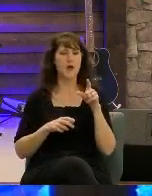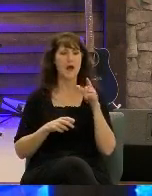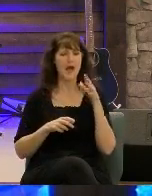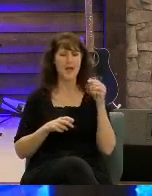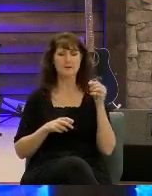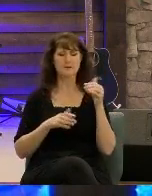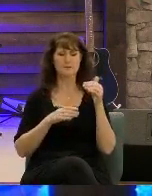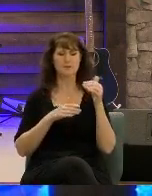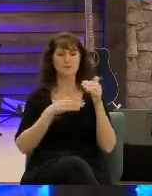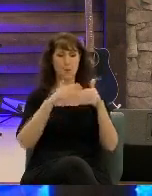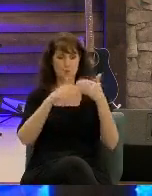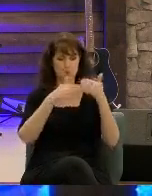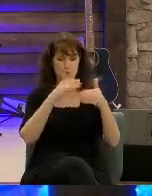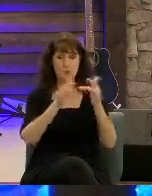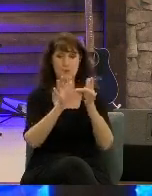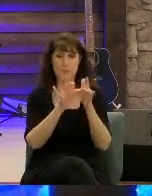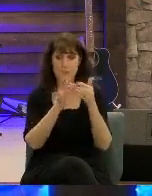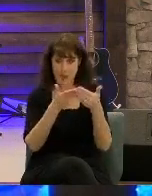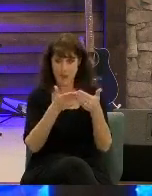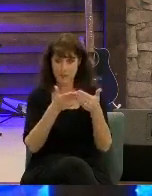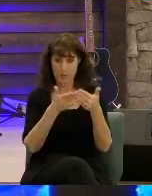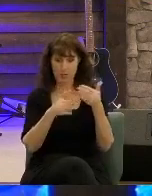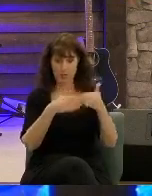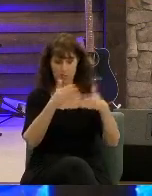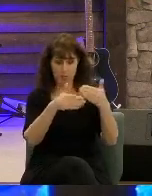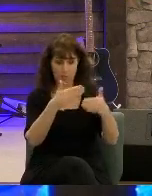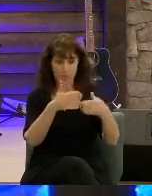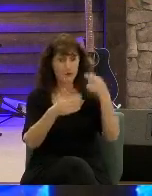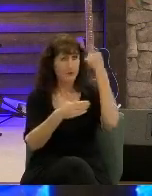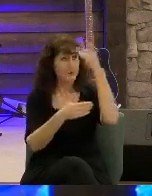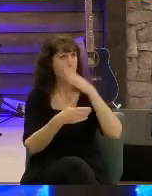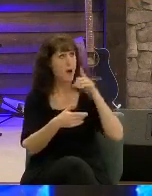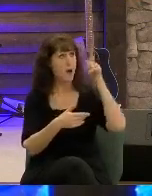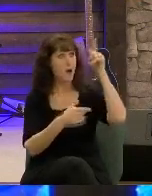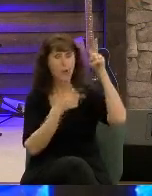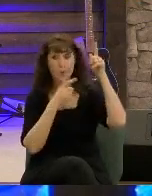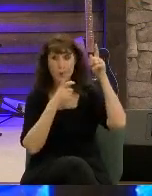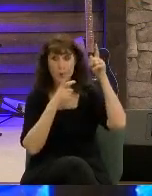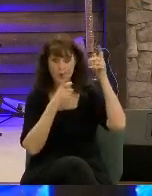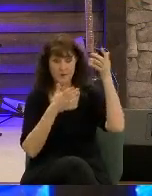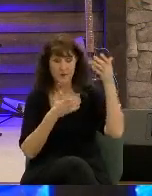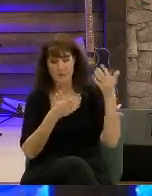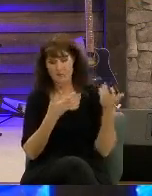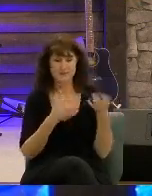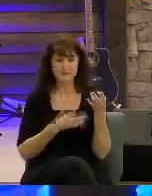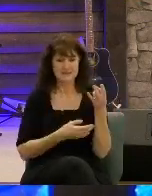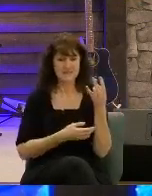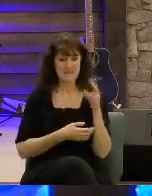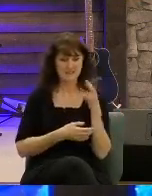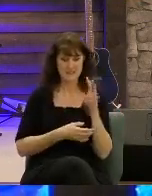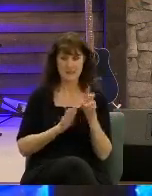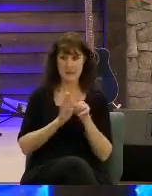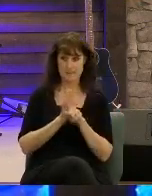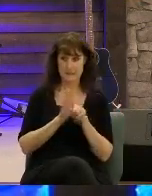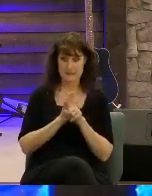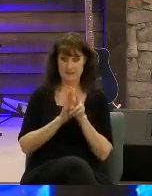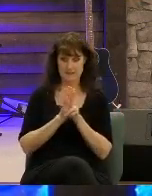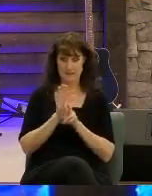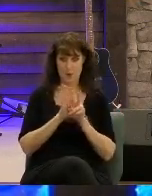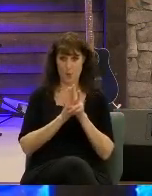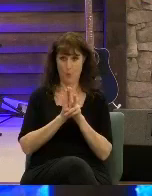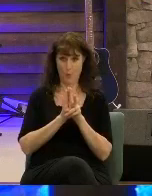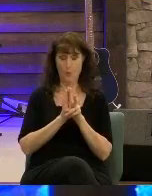the whole Bible, okay, speaking who God is. It runs about, I don't know, 17 minutes or something like that.